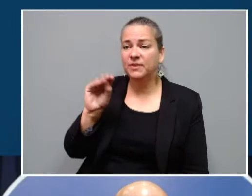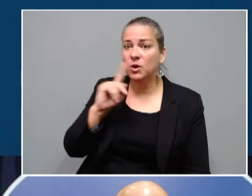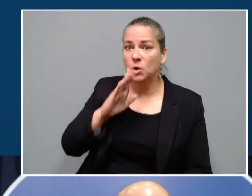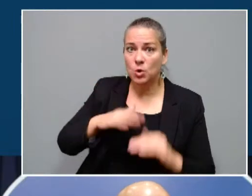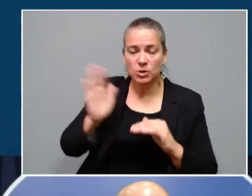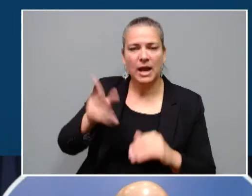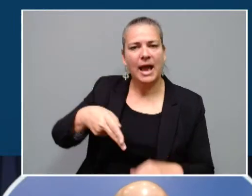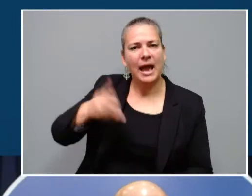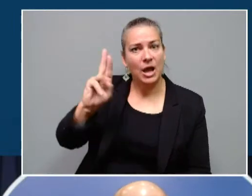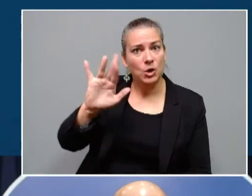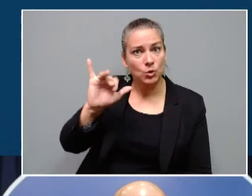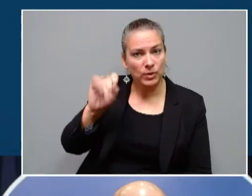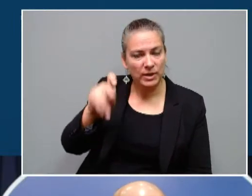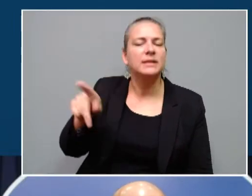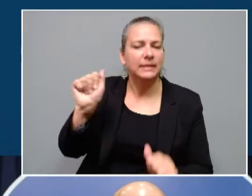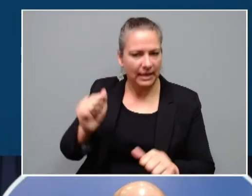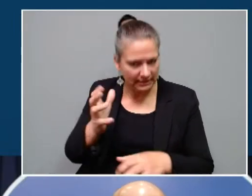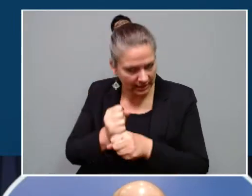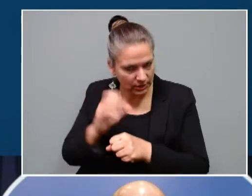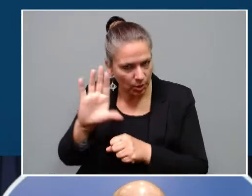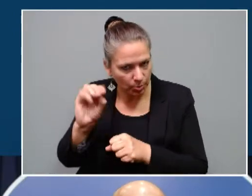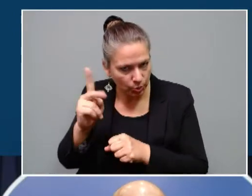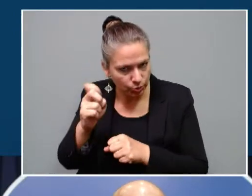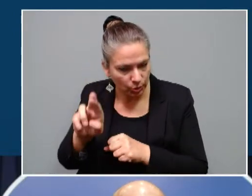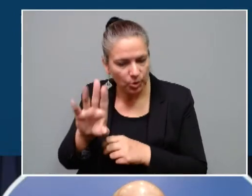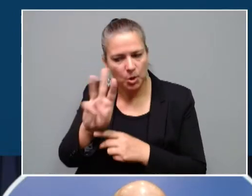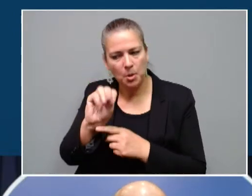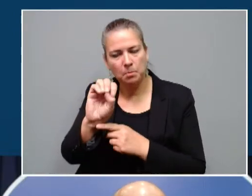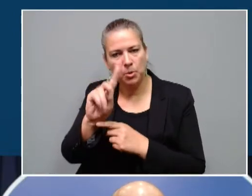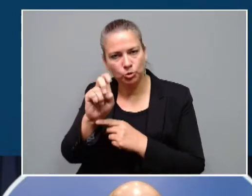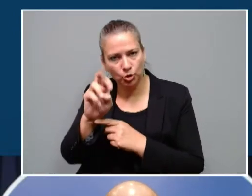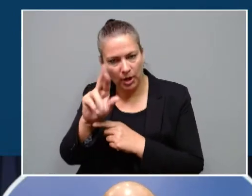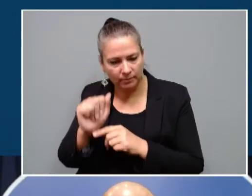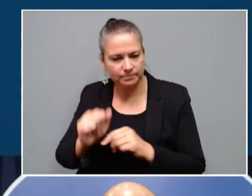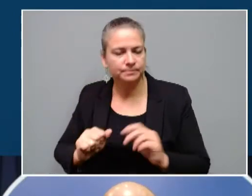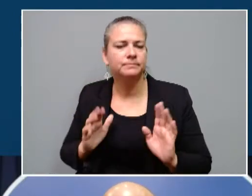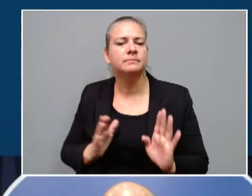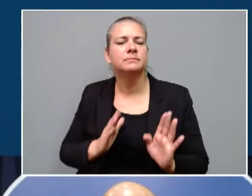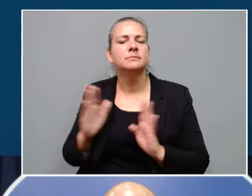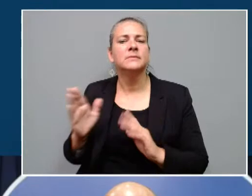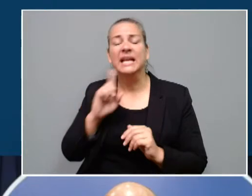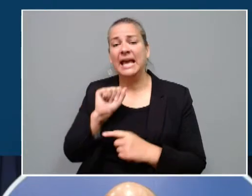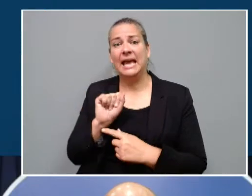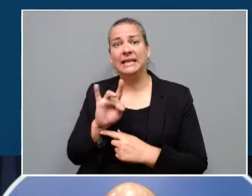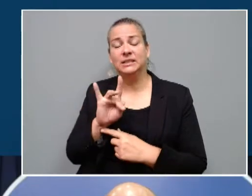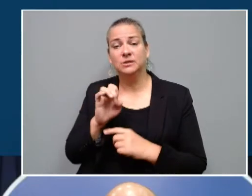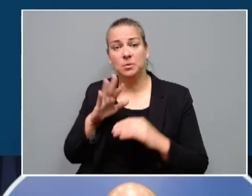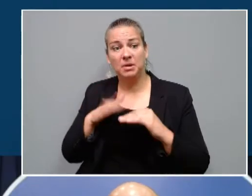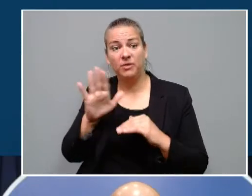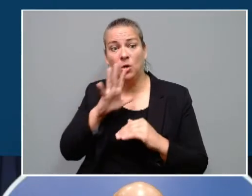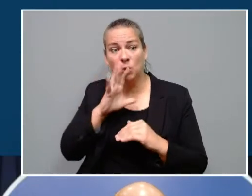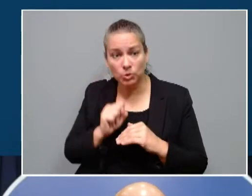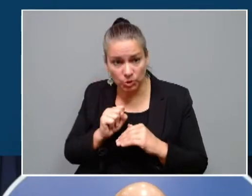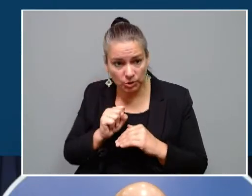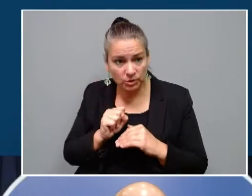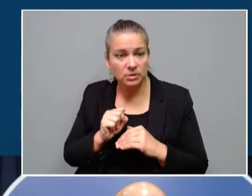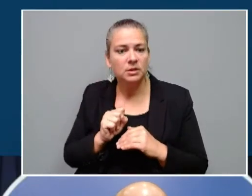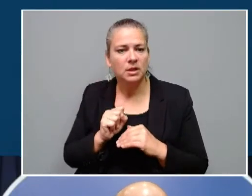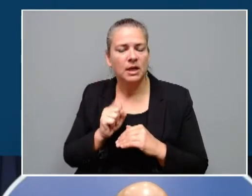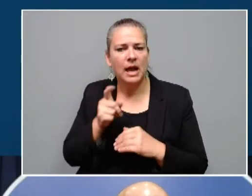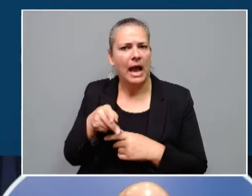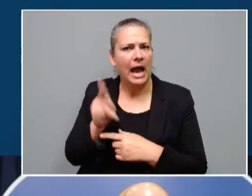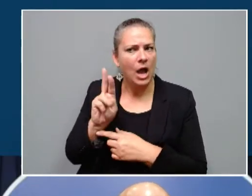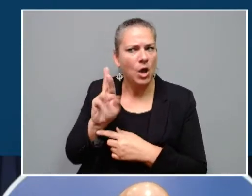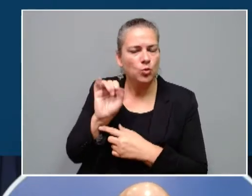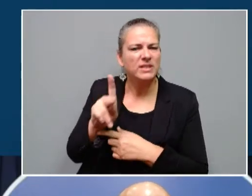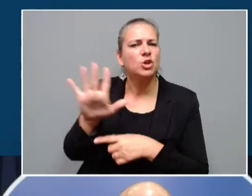conditions should be eligible for a booster of Moderna. Also, people who are 18 or older who are in high-risk professions or